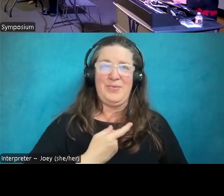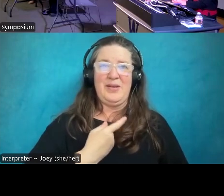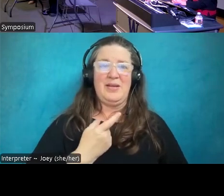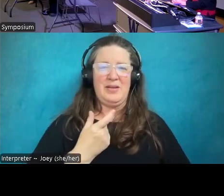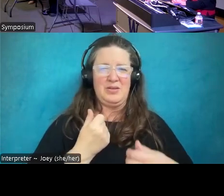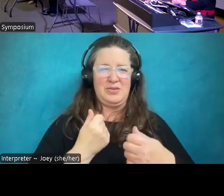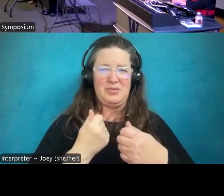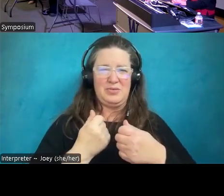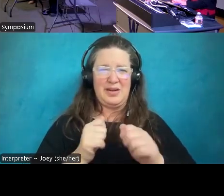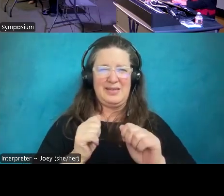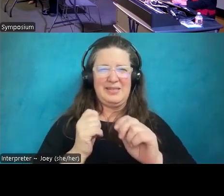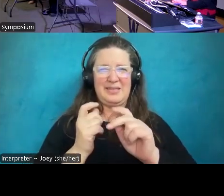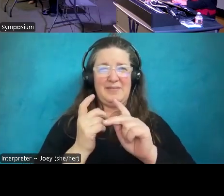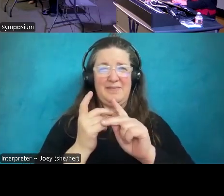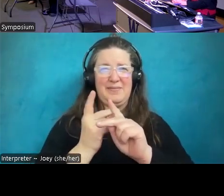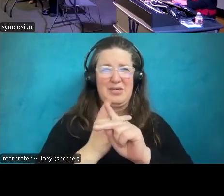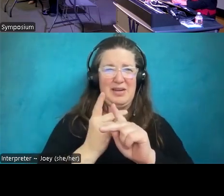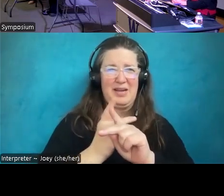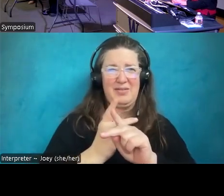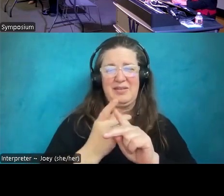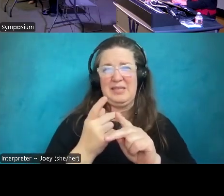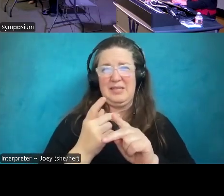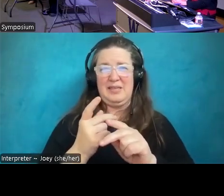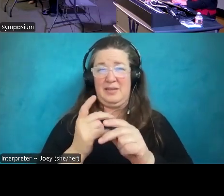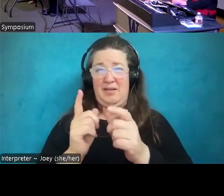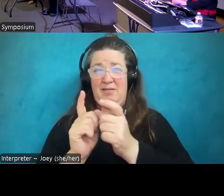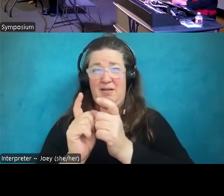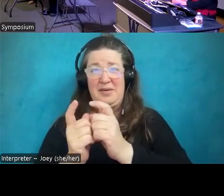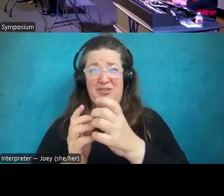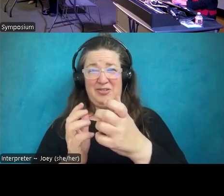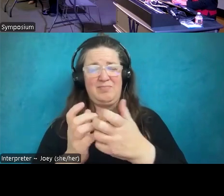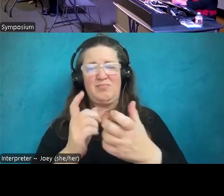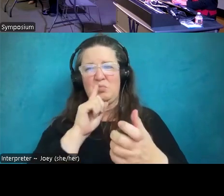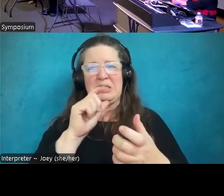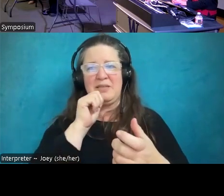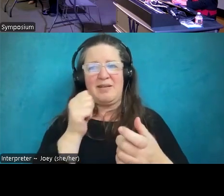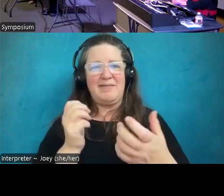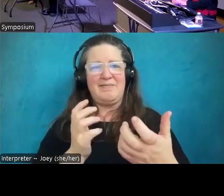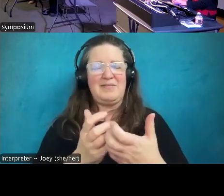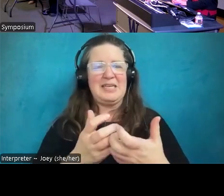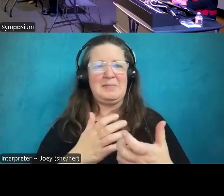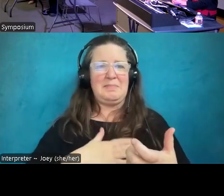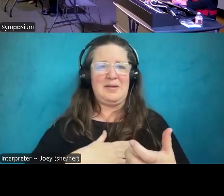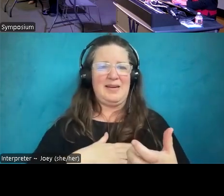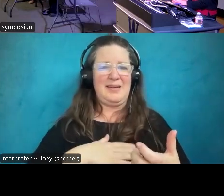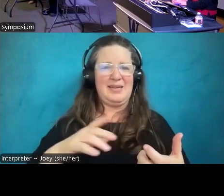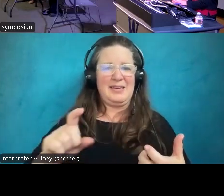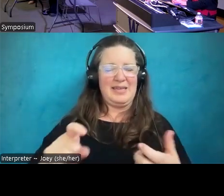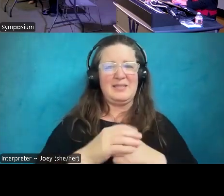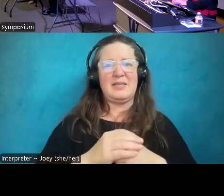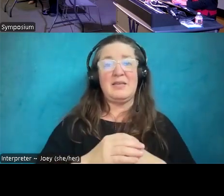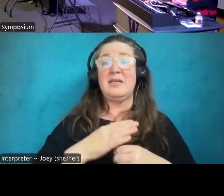not actually meeting my needs. I've been dealing with a hostile work environment, some